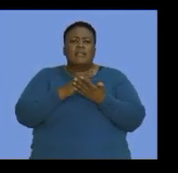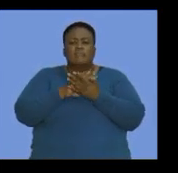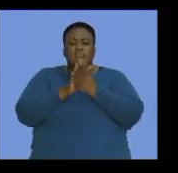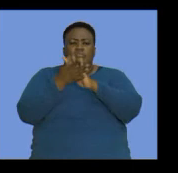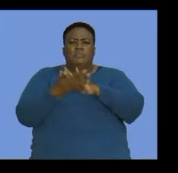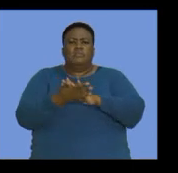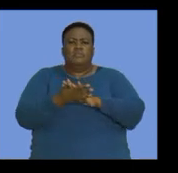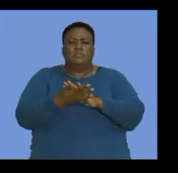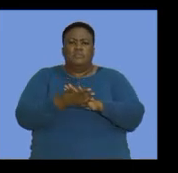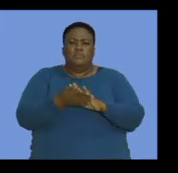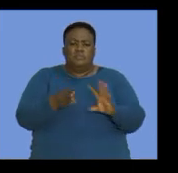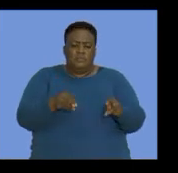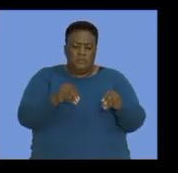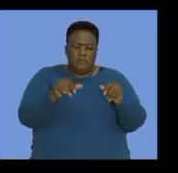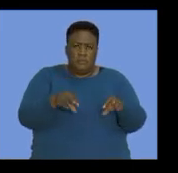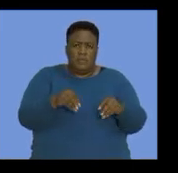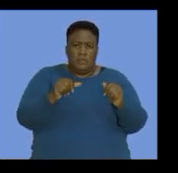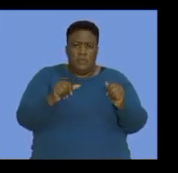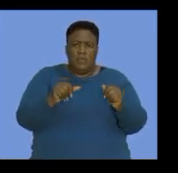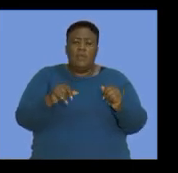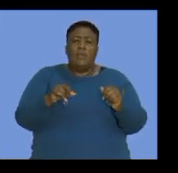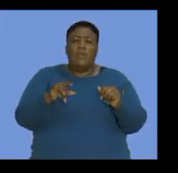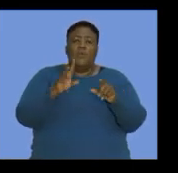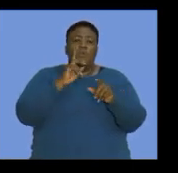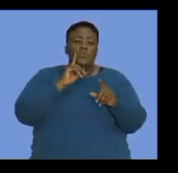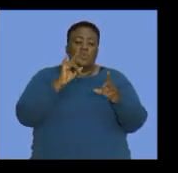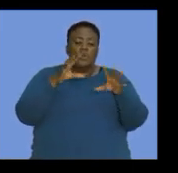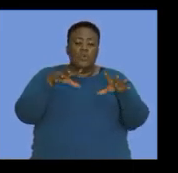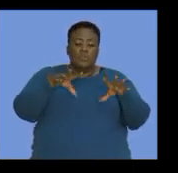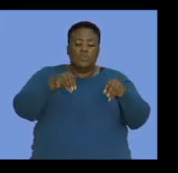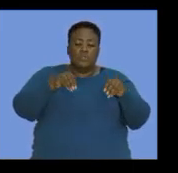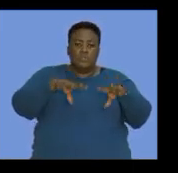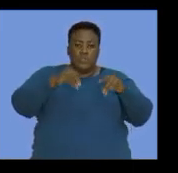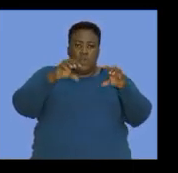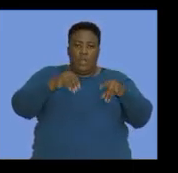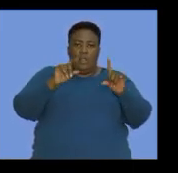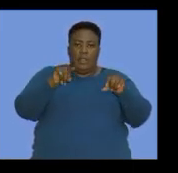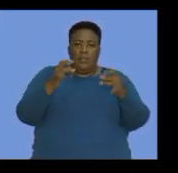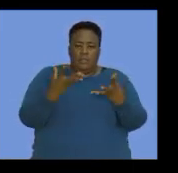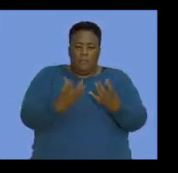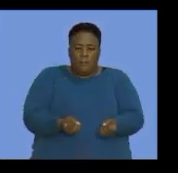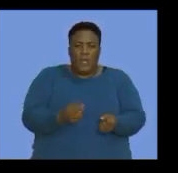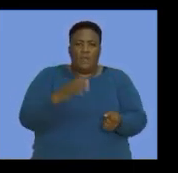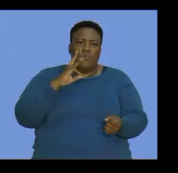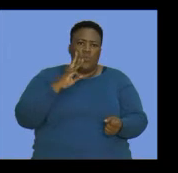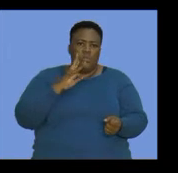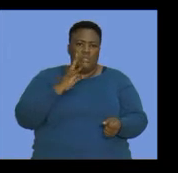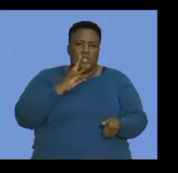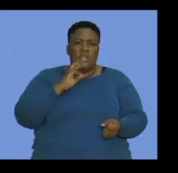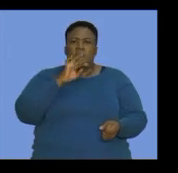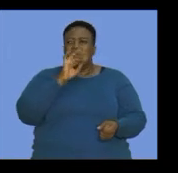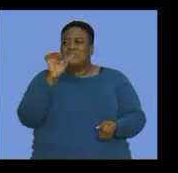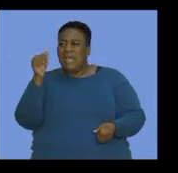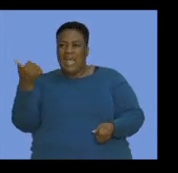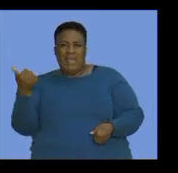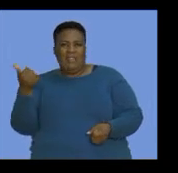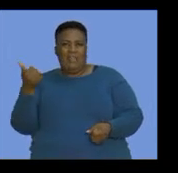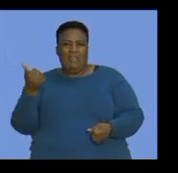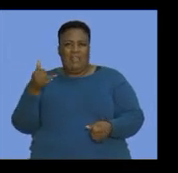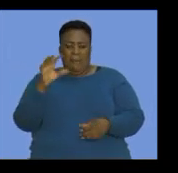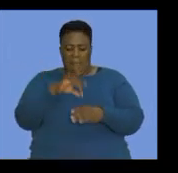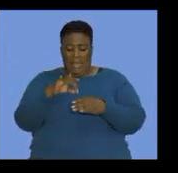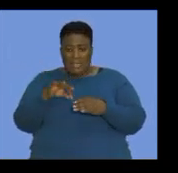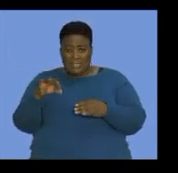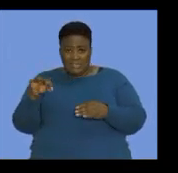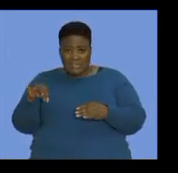removed, and so that would mean there's increased runoff of water. It also could mean that other alien invasive plants can now